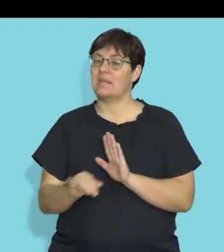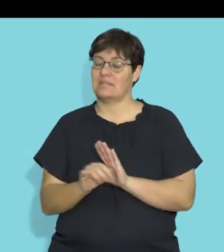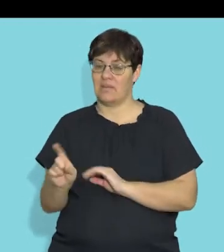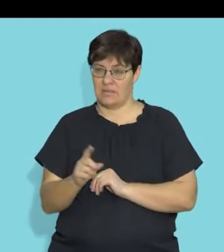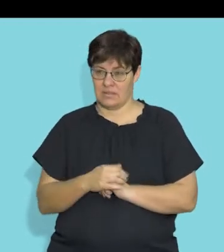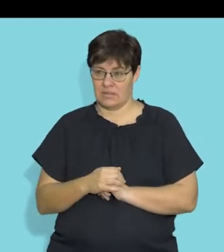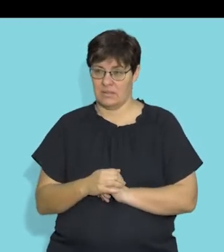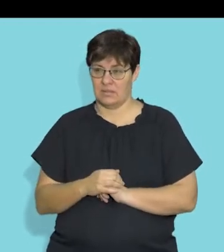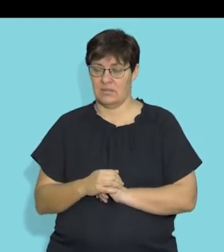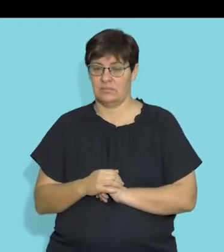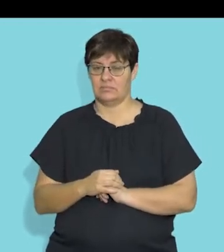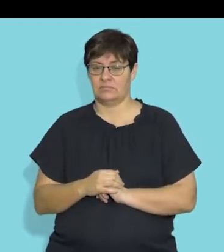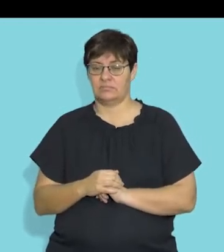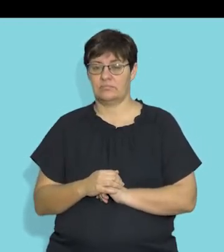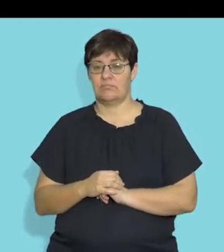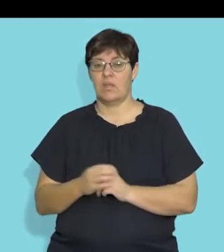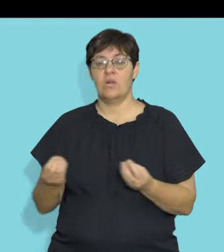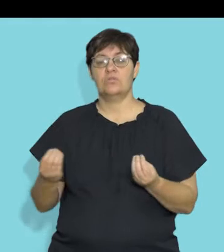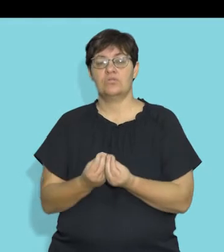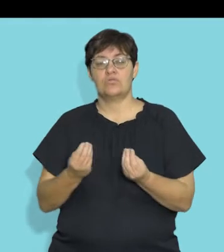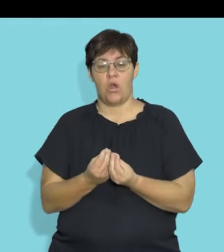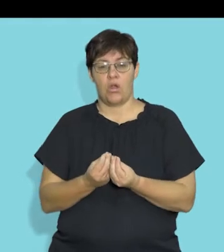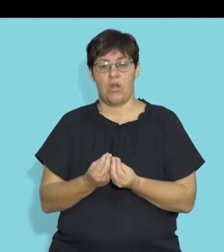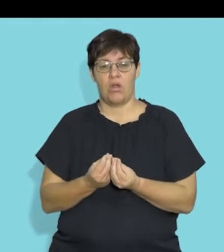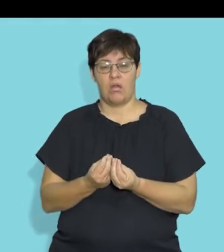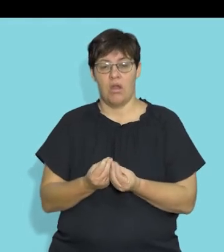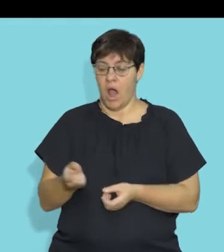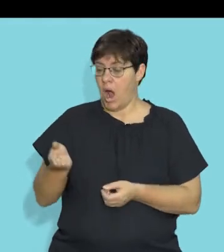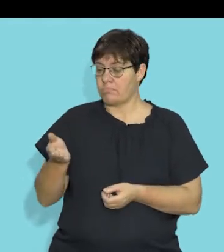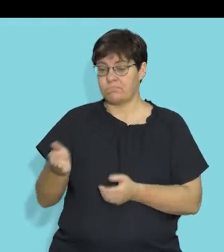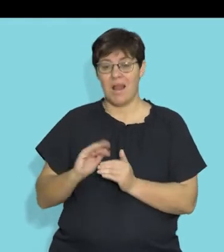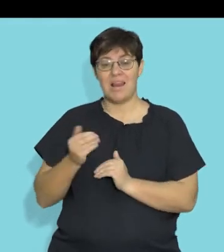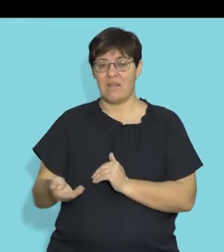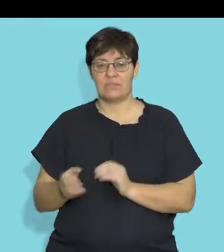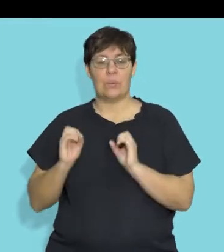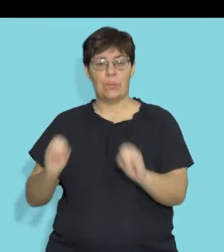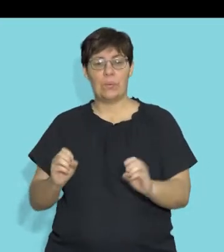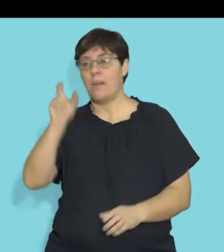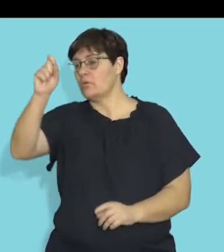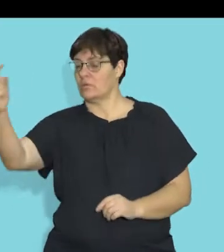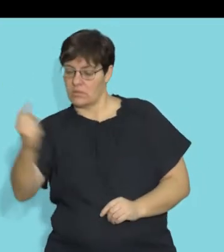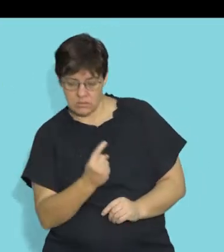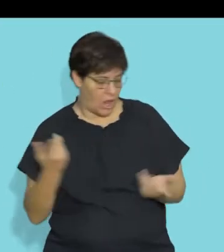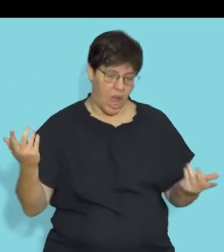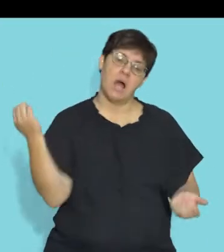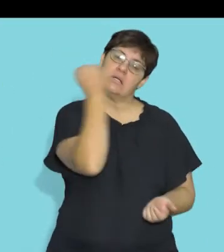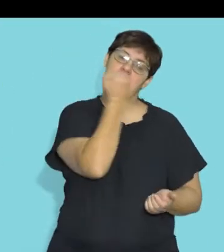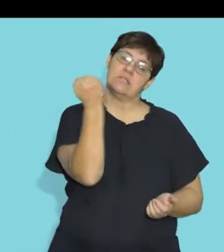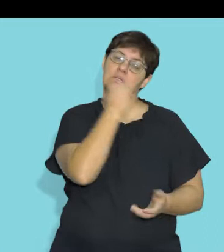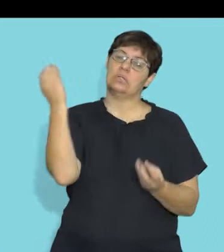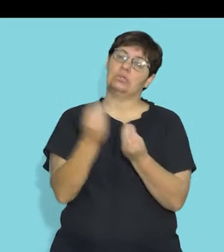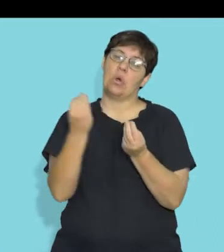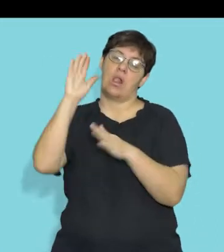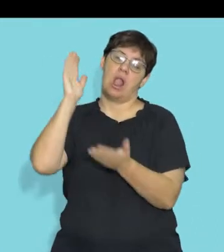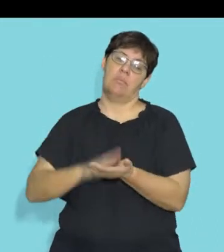is that there's no stock to meet demand. Clearly evident from our information. What